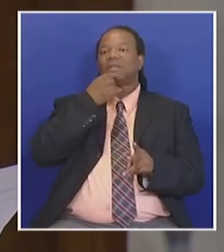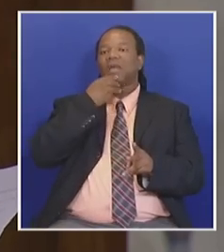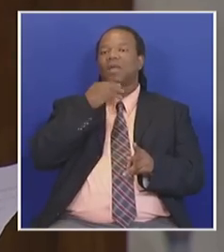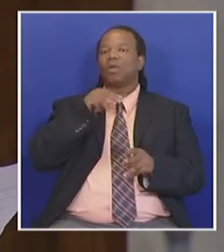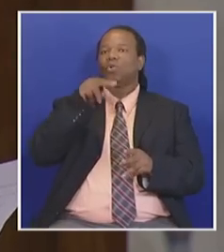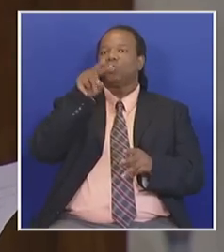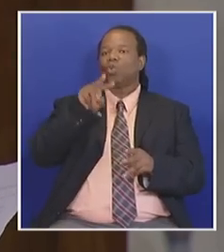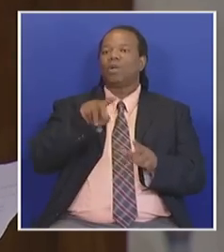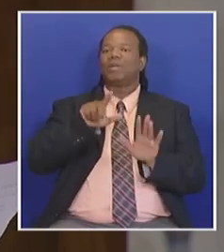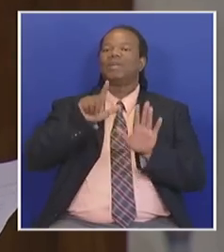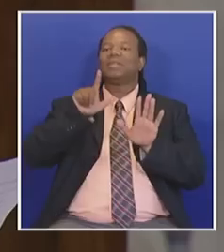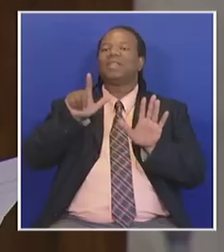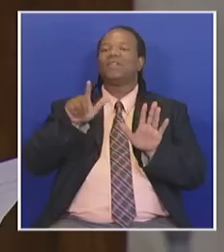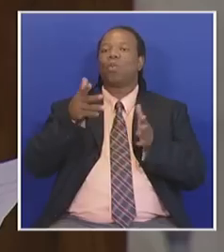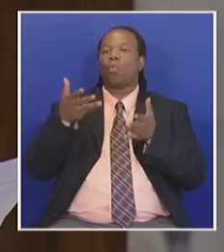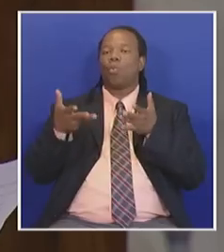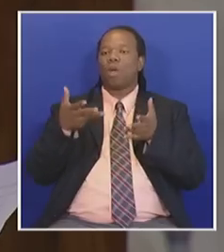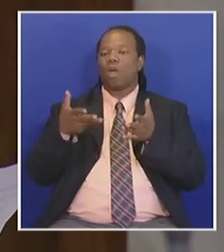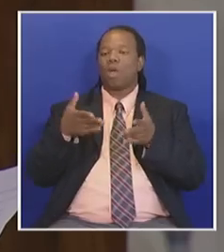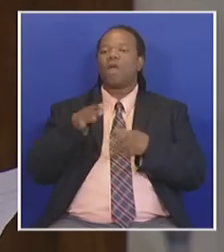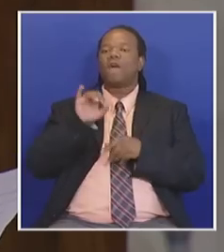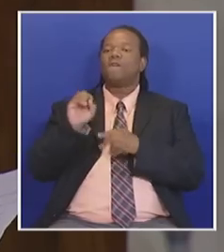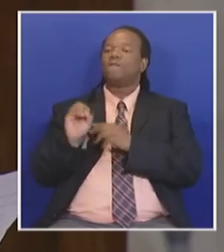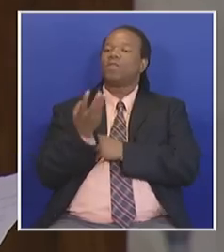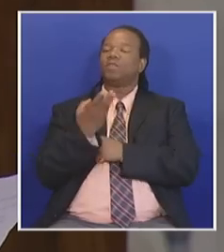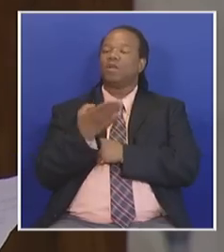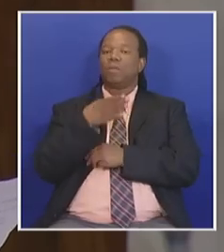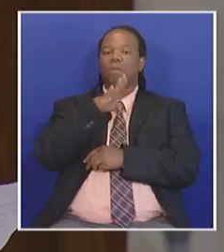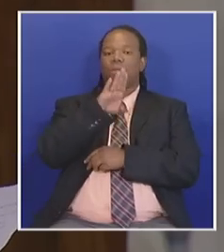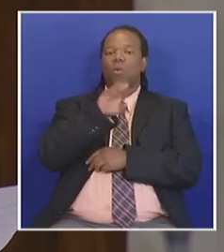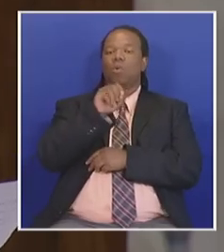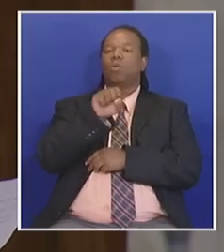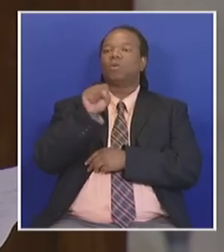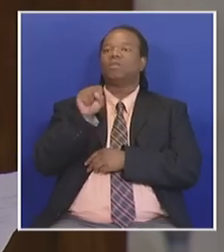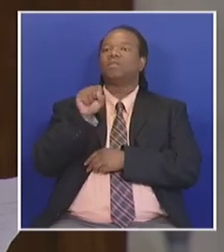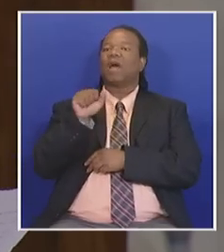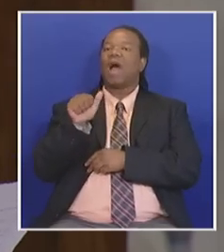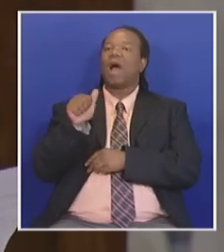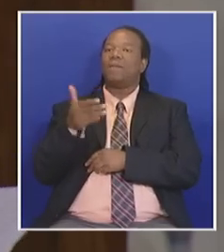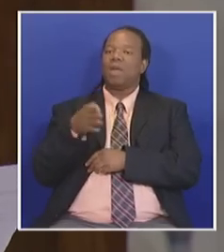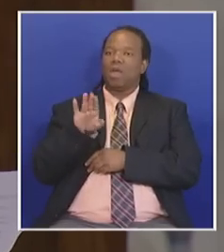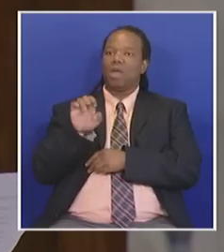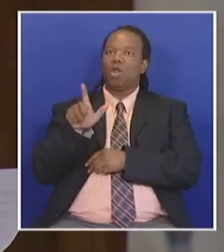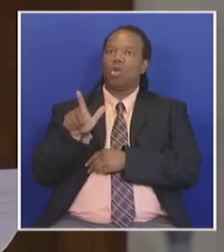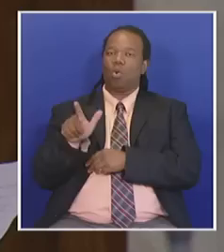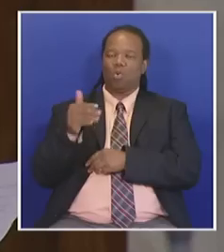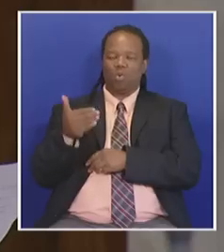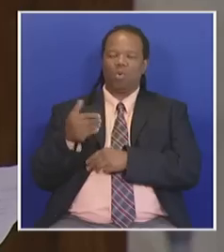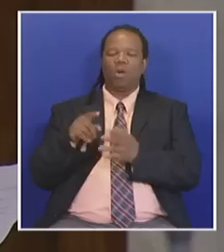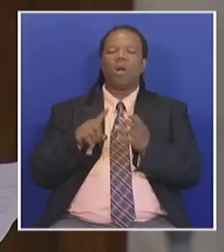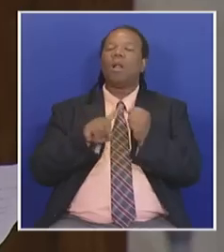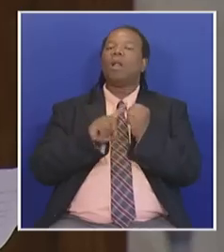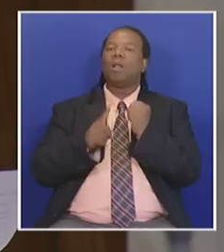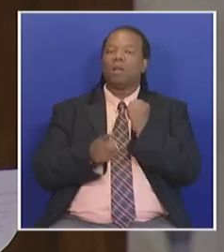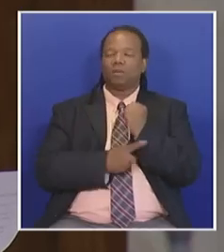in Botshabelo in the Free State Province. And lastly, we take